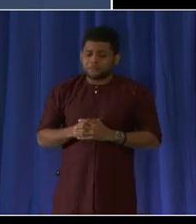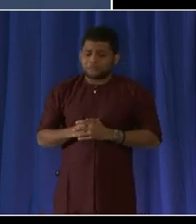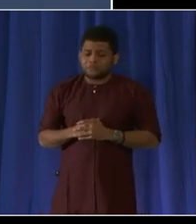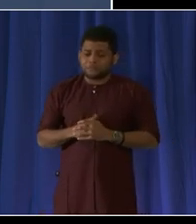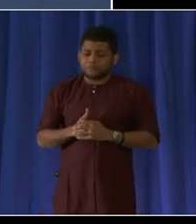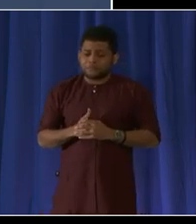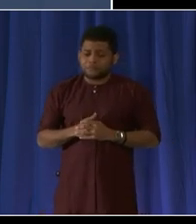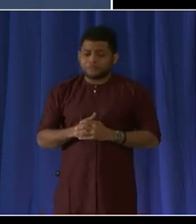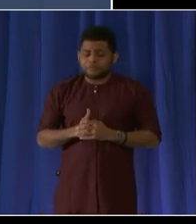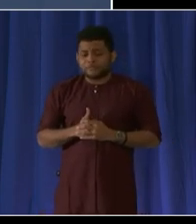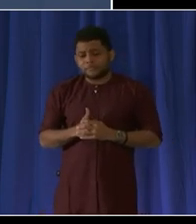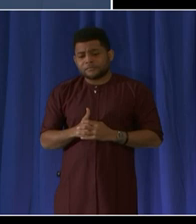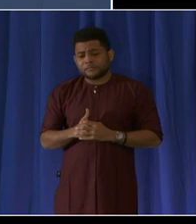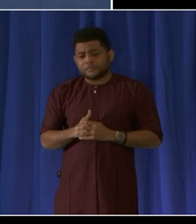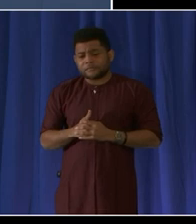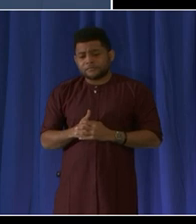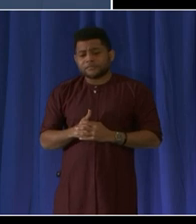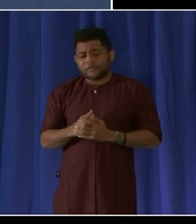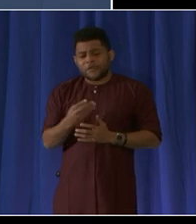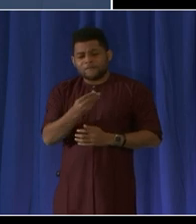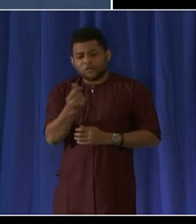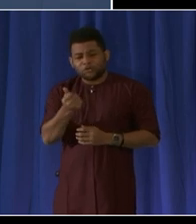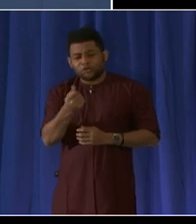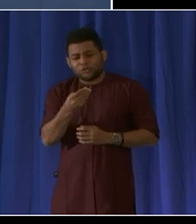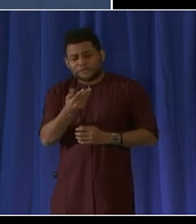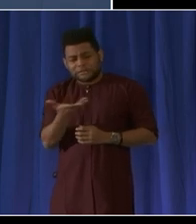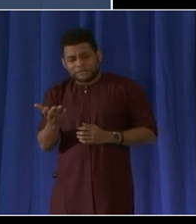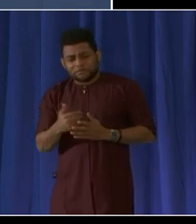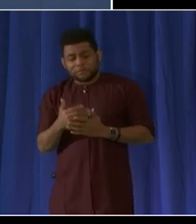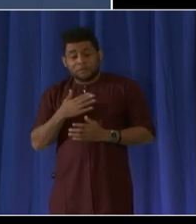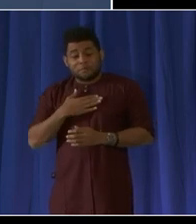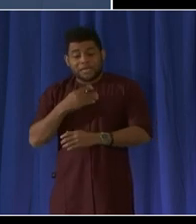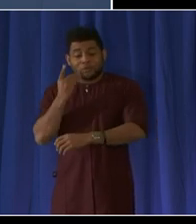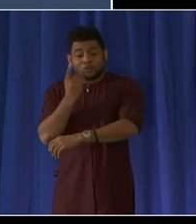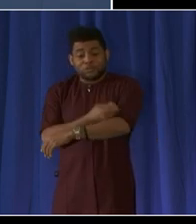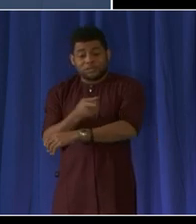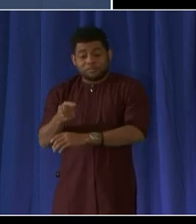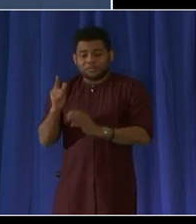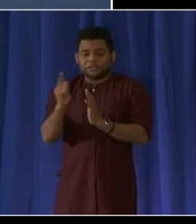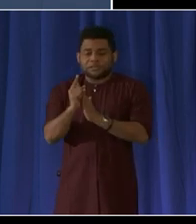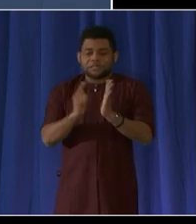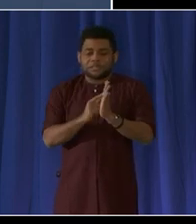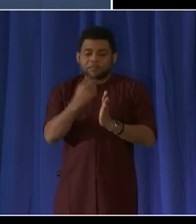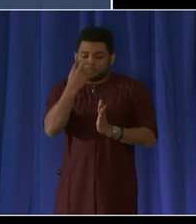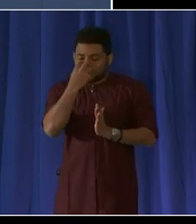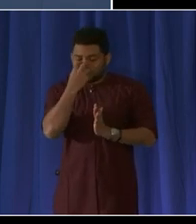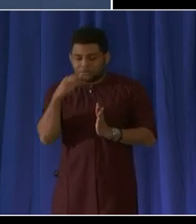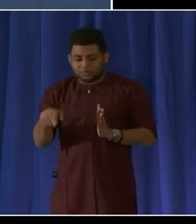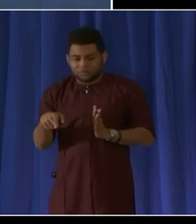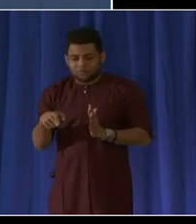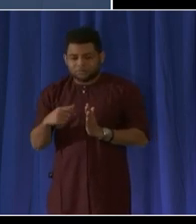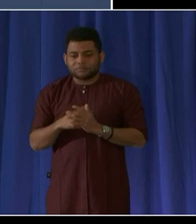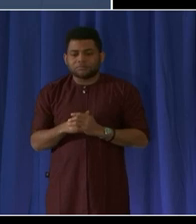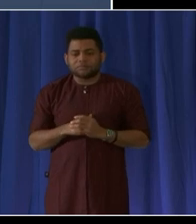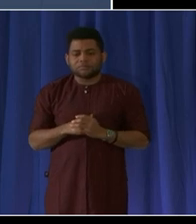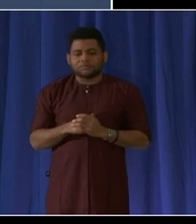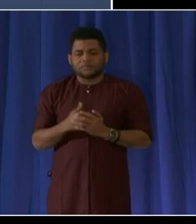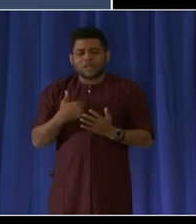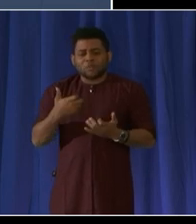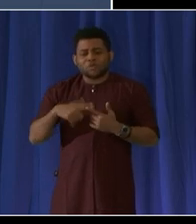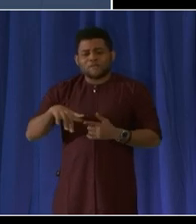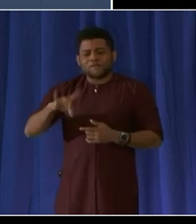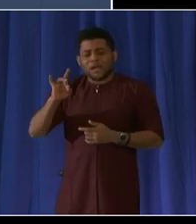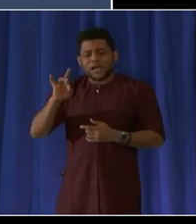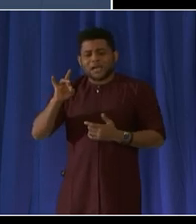well, I kind of got a couple things. My daughter is legally blind now, and I want to find out, is there not